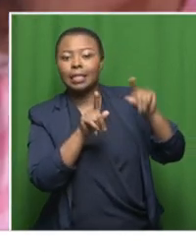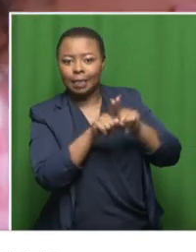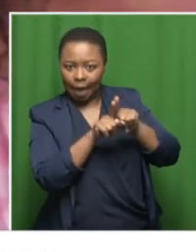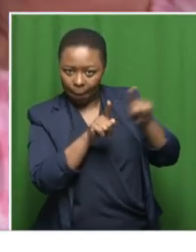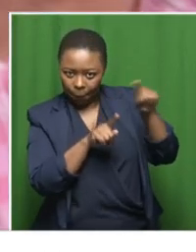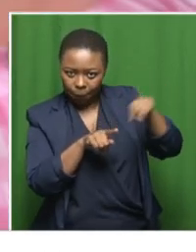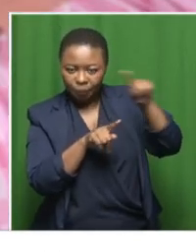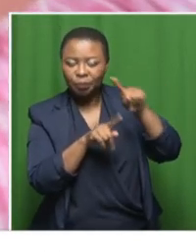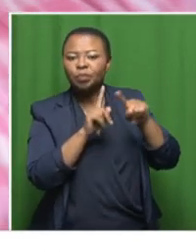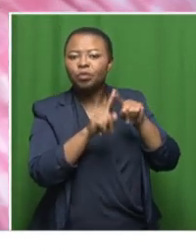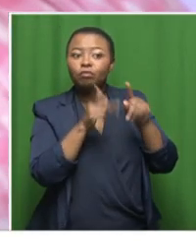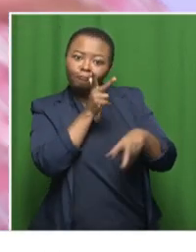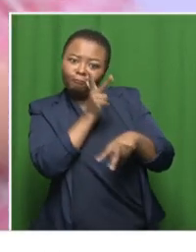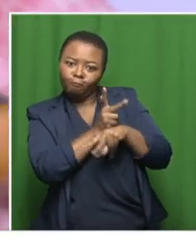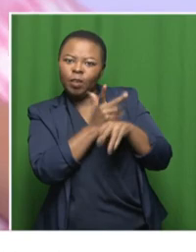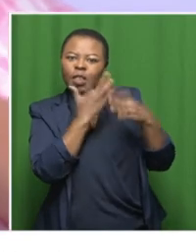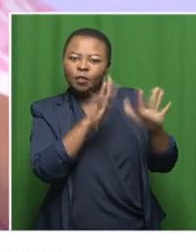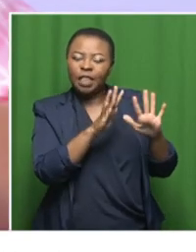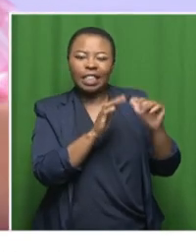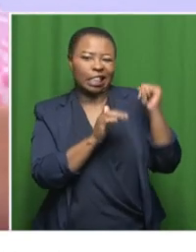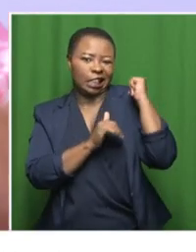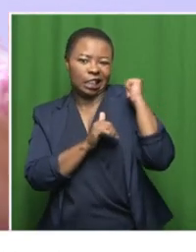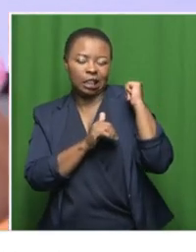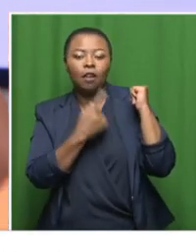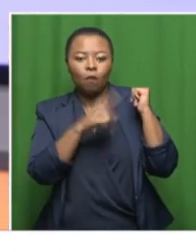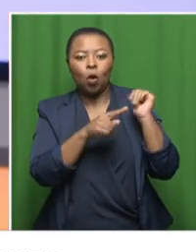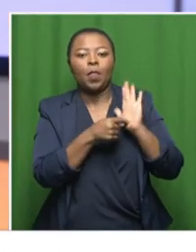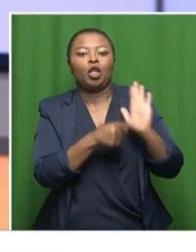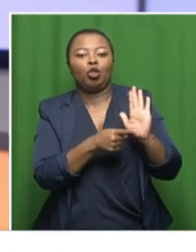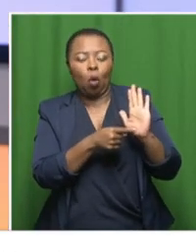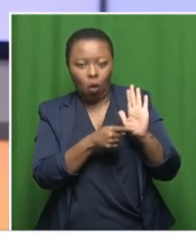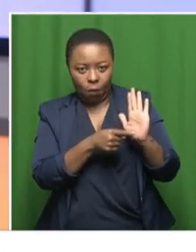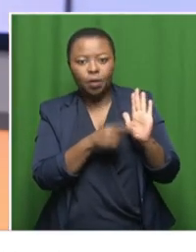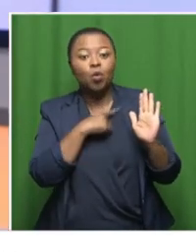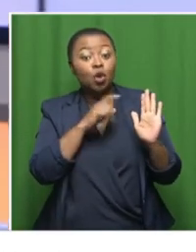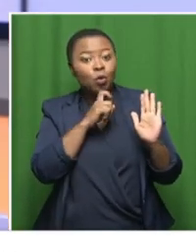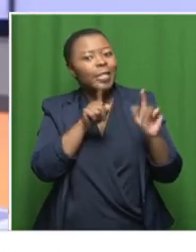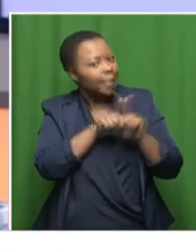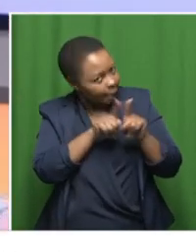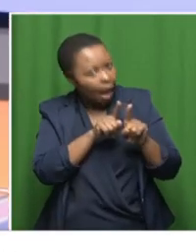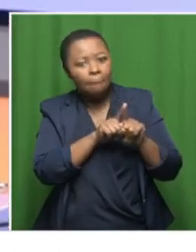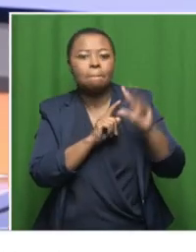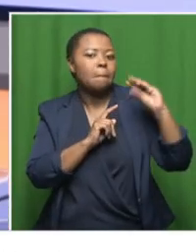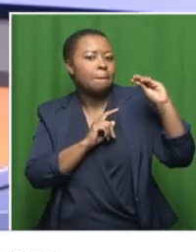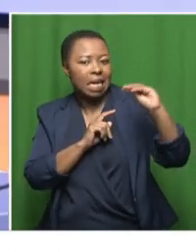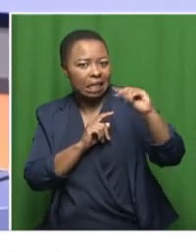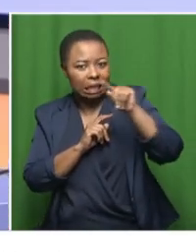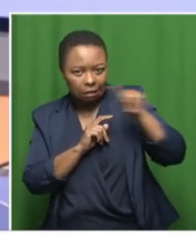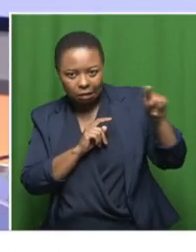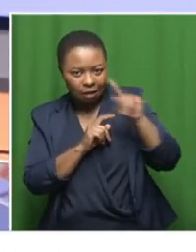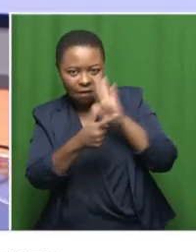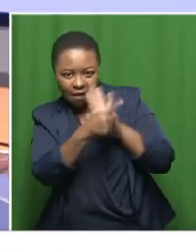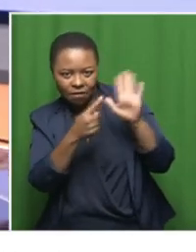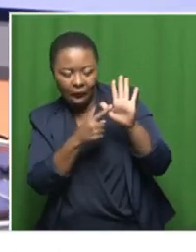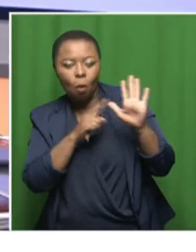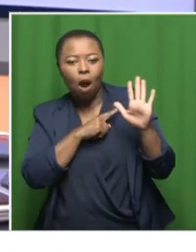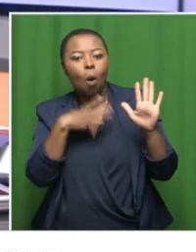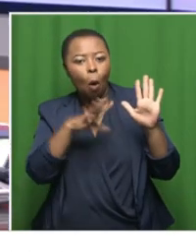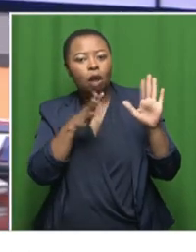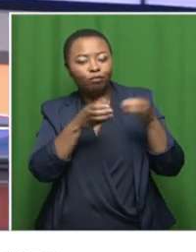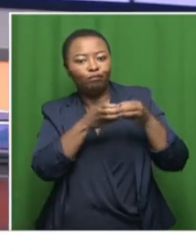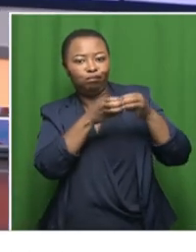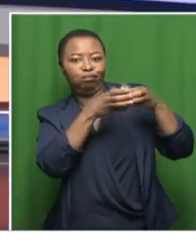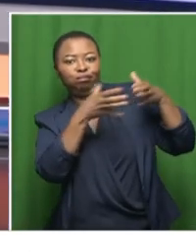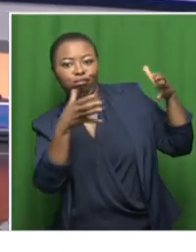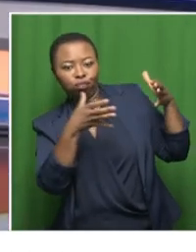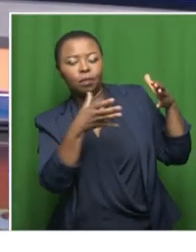we shot a pilot yesterday for the show, which we use the same puppets in, because we want to like grow the brand with